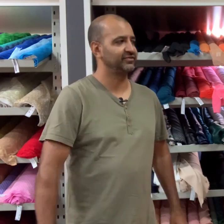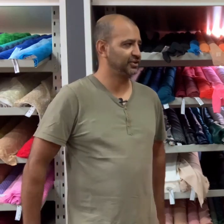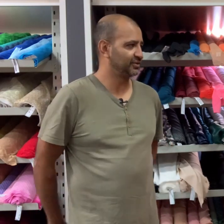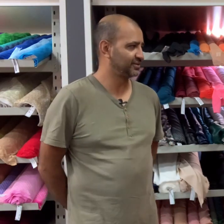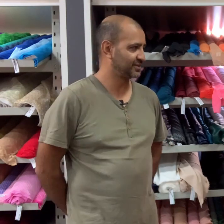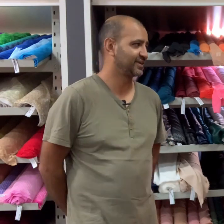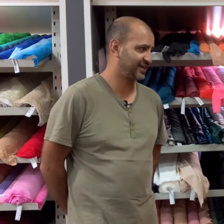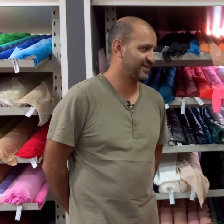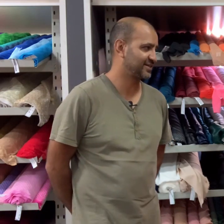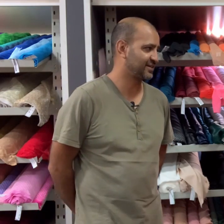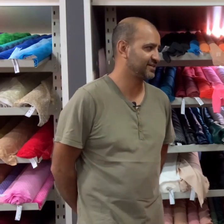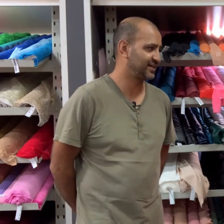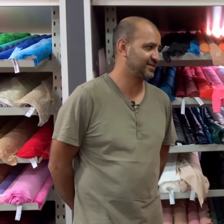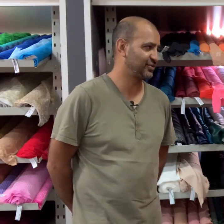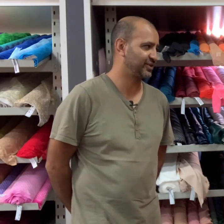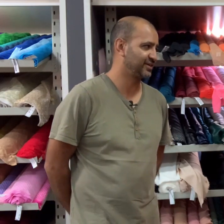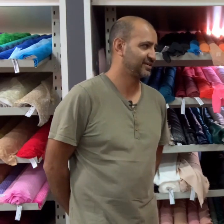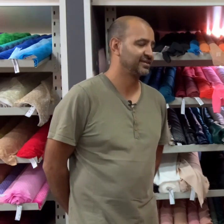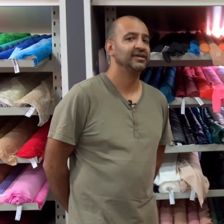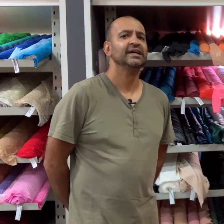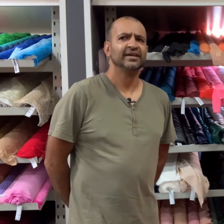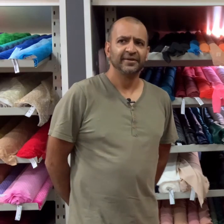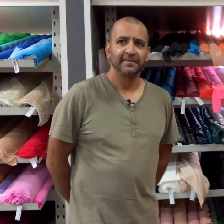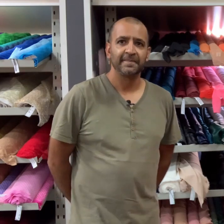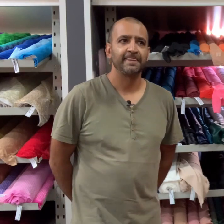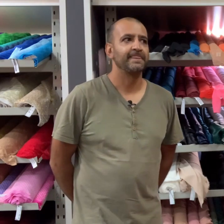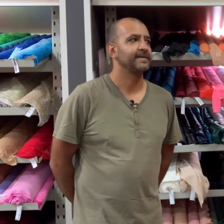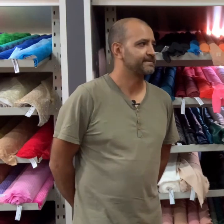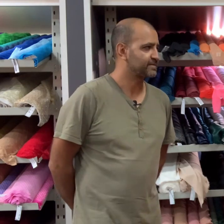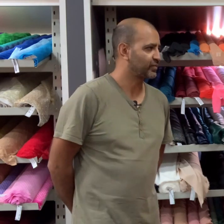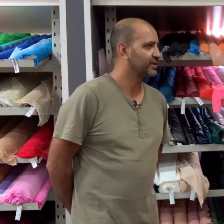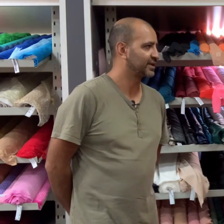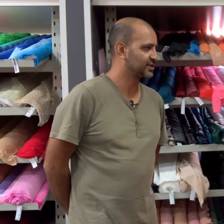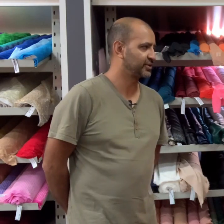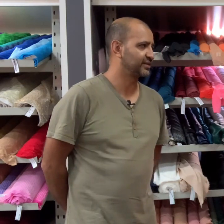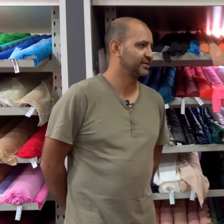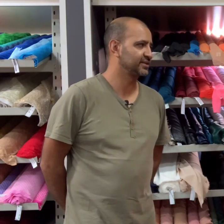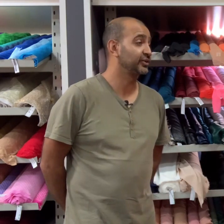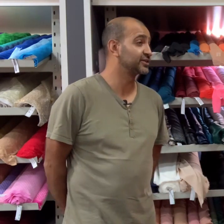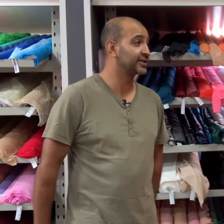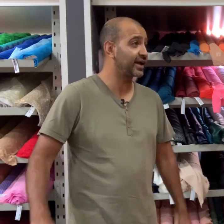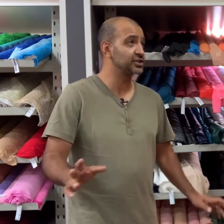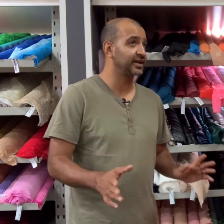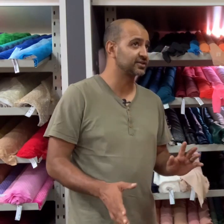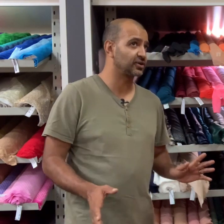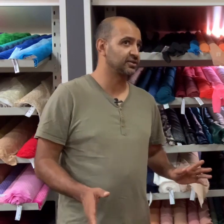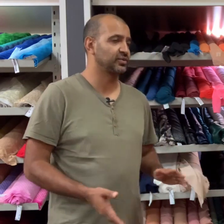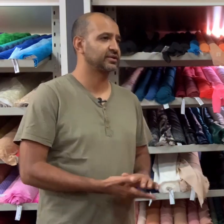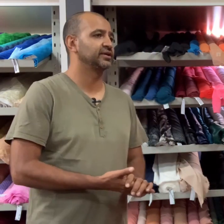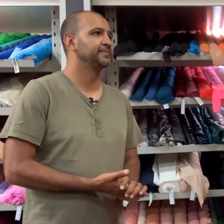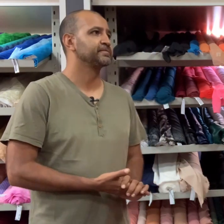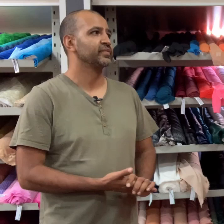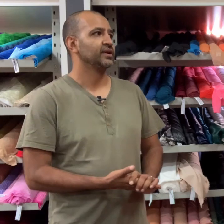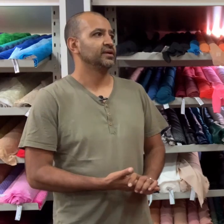Independence Avenue. Oh, wow. Yes, in 1983. So that was also where your first outlet was located? That's correct, that's correct. So they actually had started